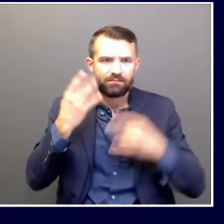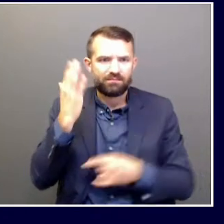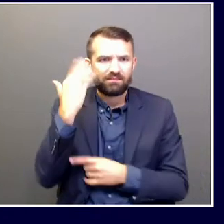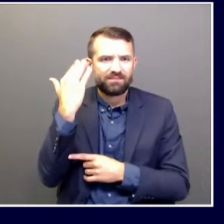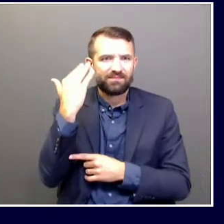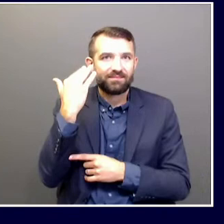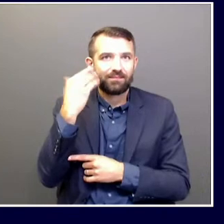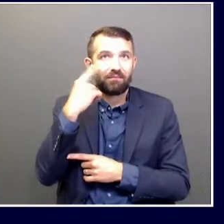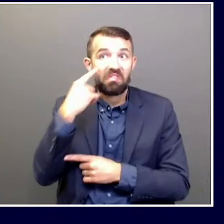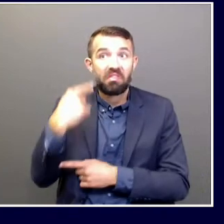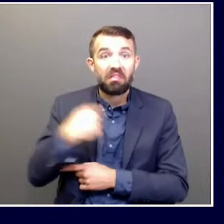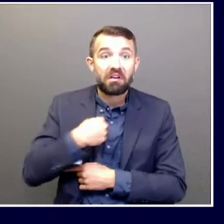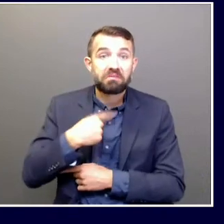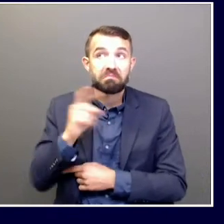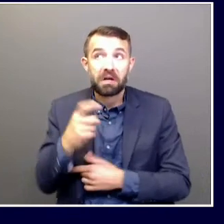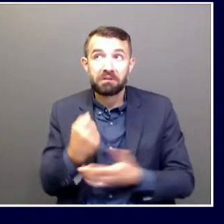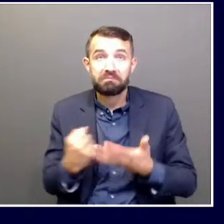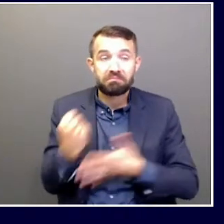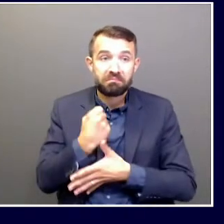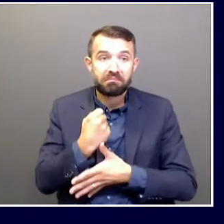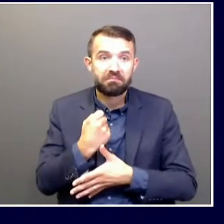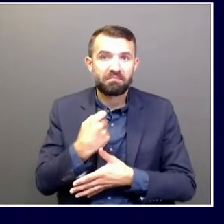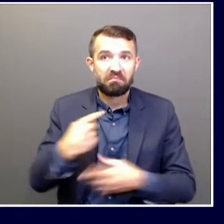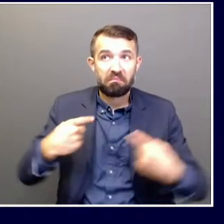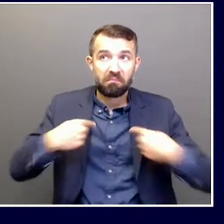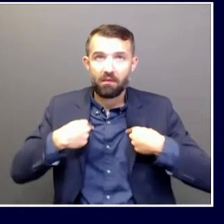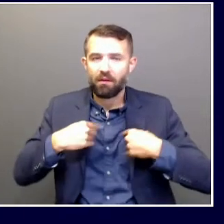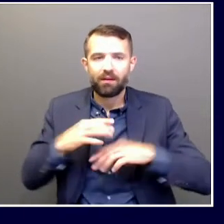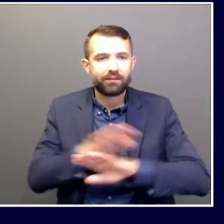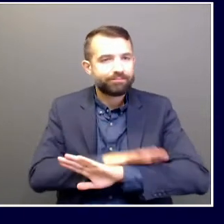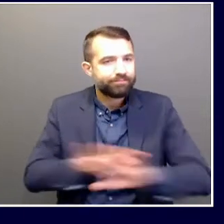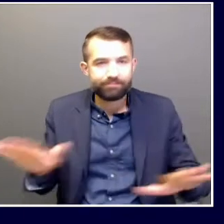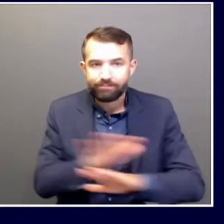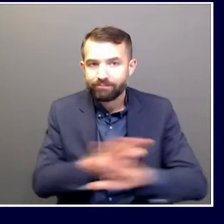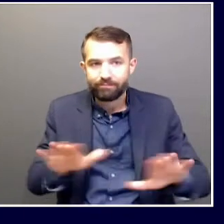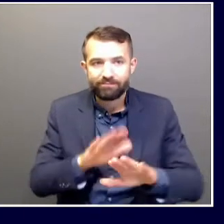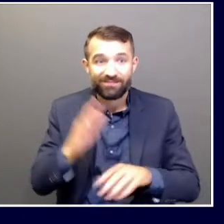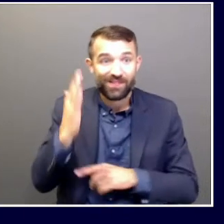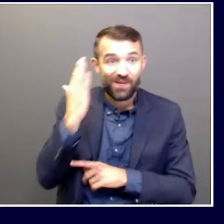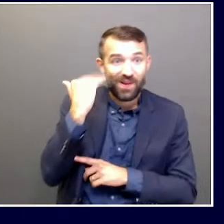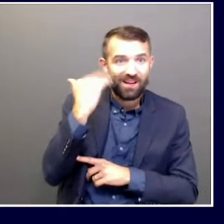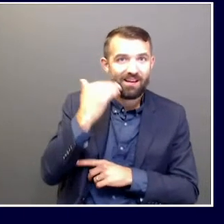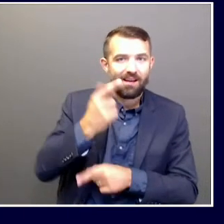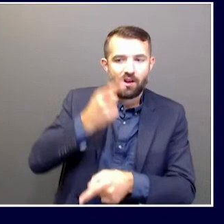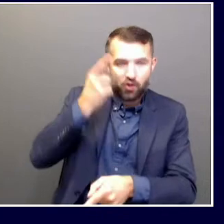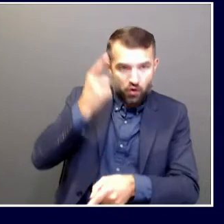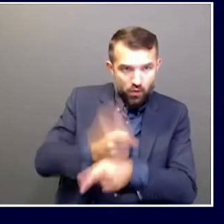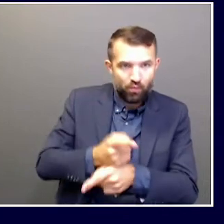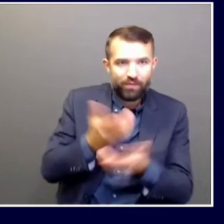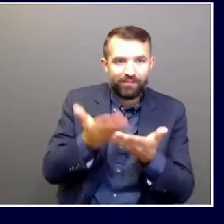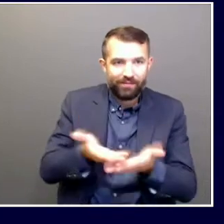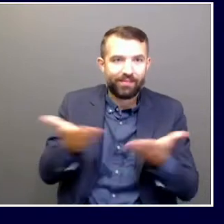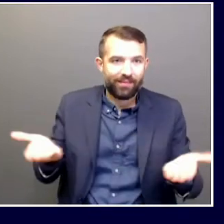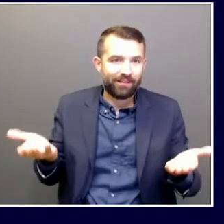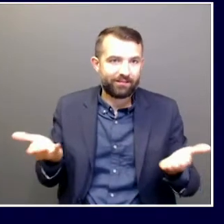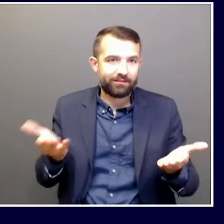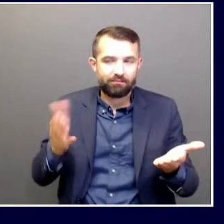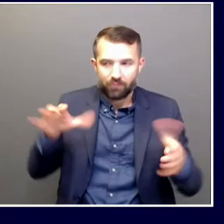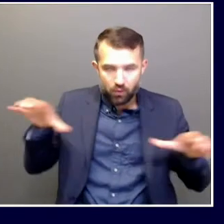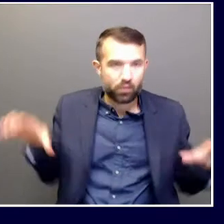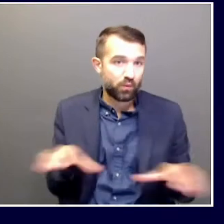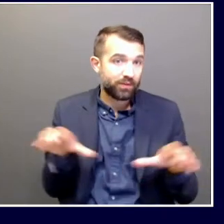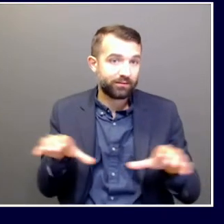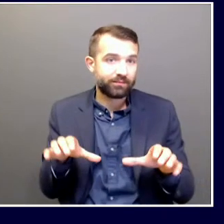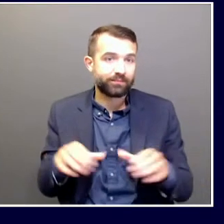it's good for you alone. Do this because it's the right thing. It will save lives. You've been watching the